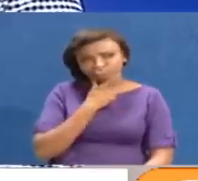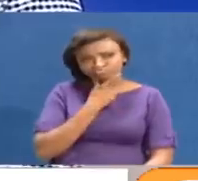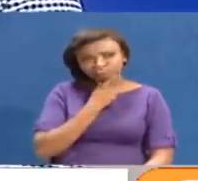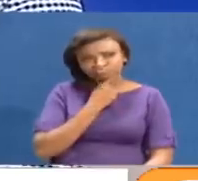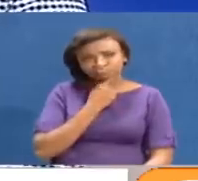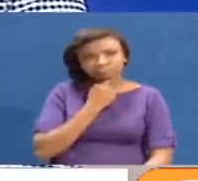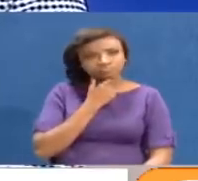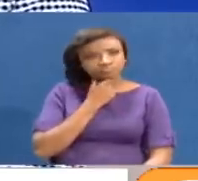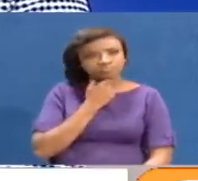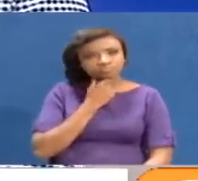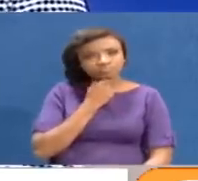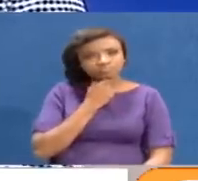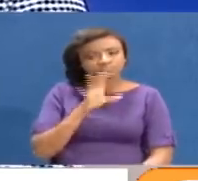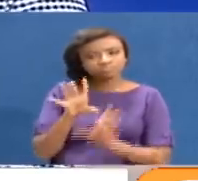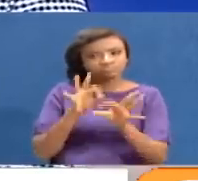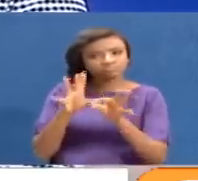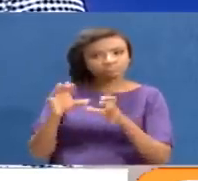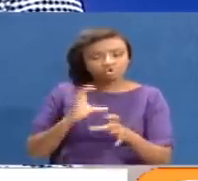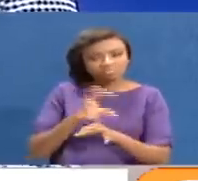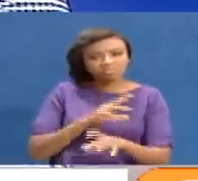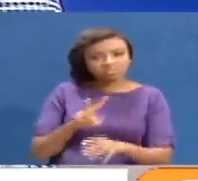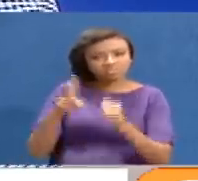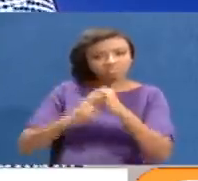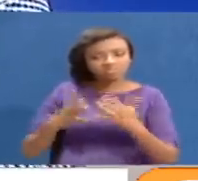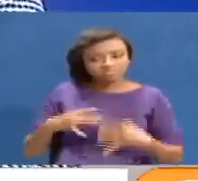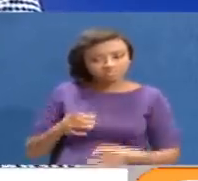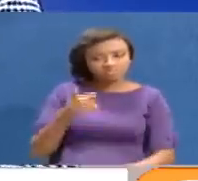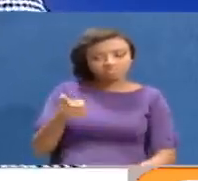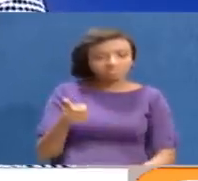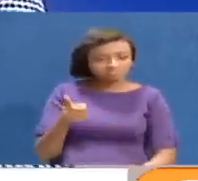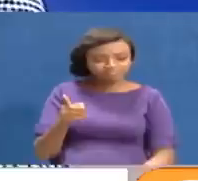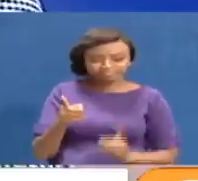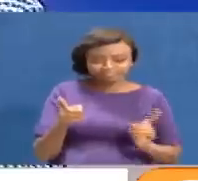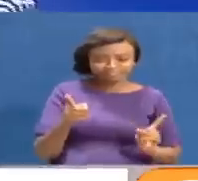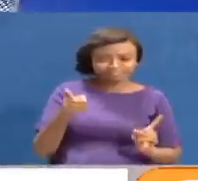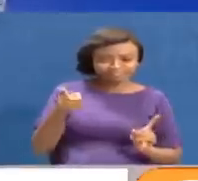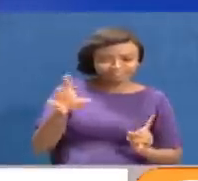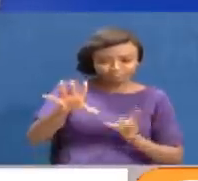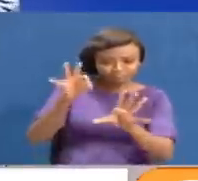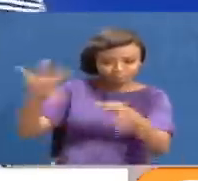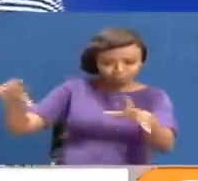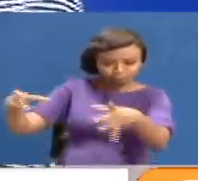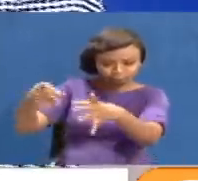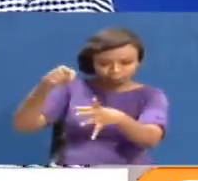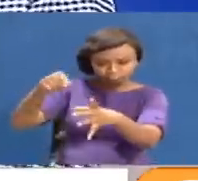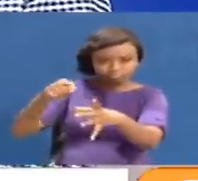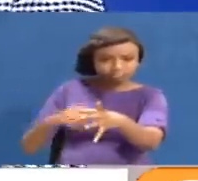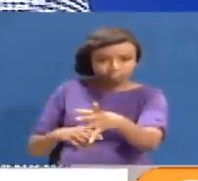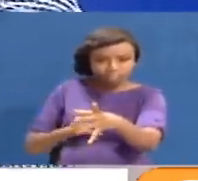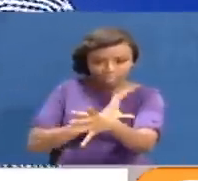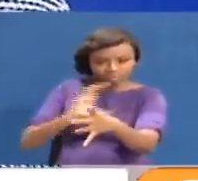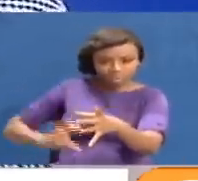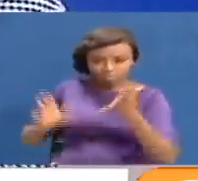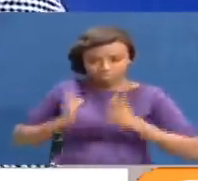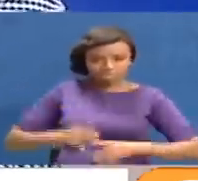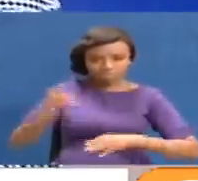sat down and picked seven people and said, I've appointed the seven as the commissioners to run the next election, okay? Or